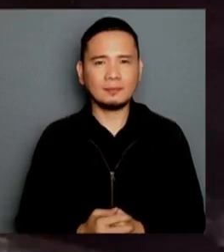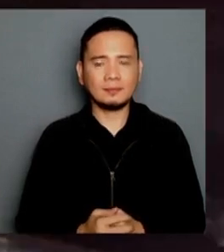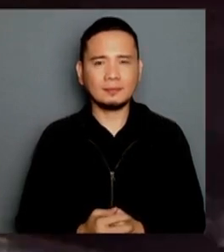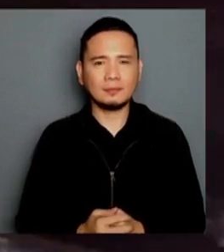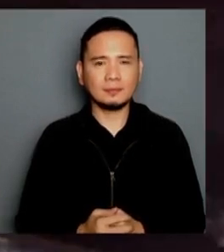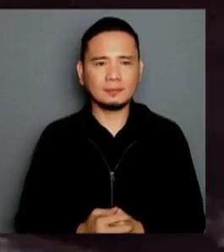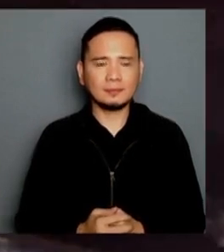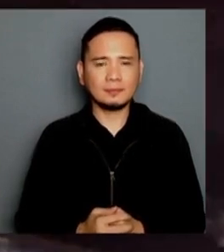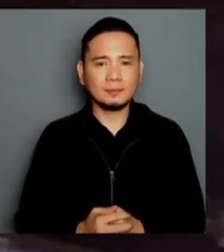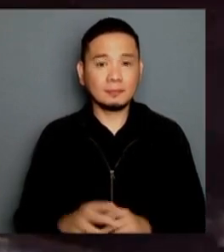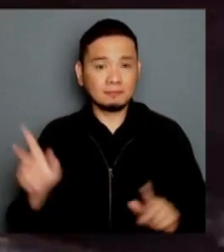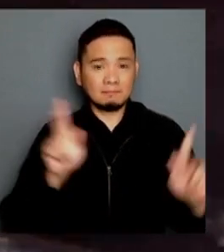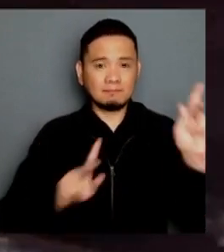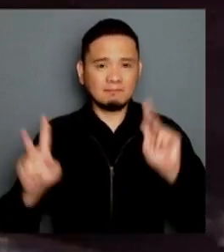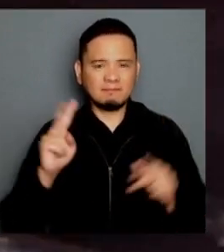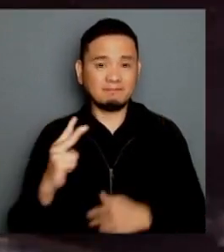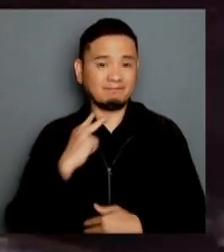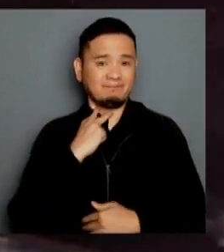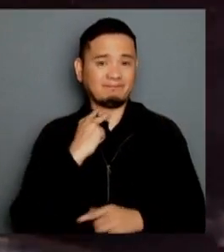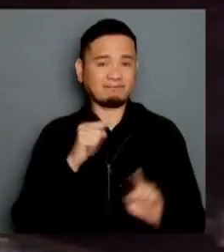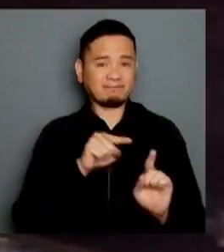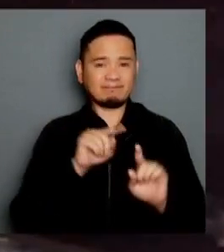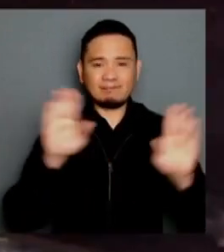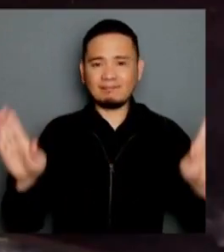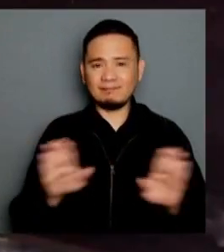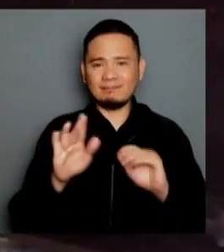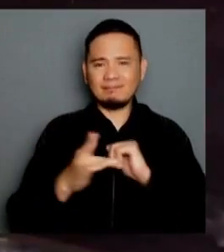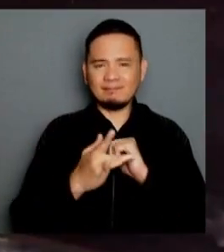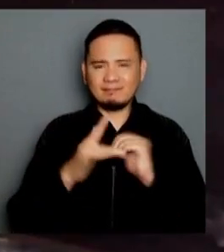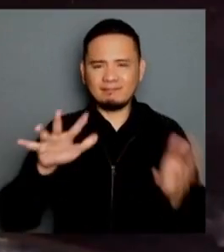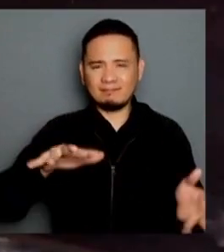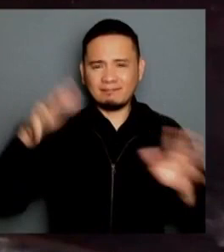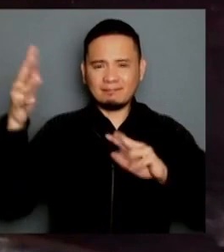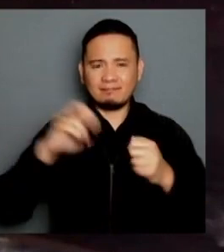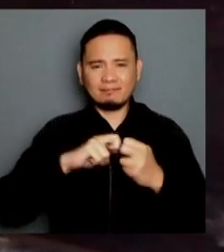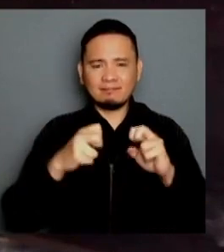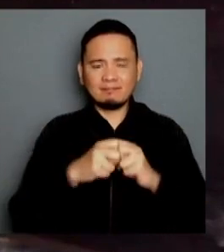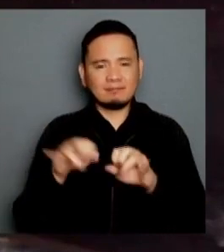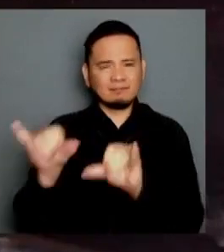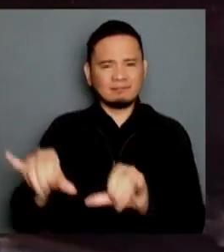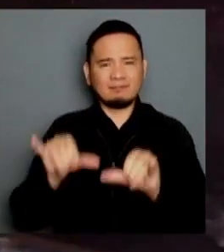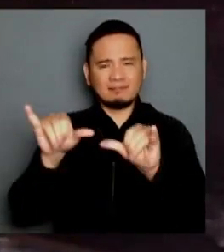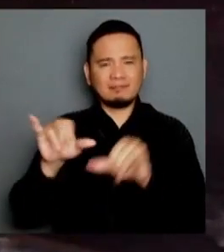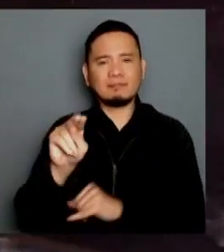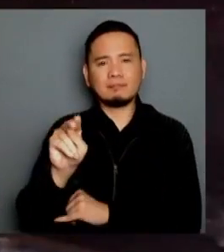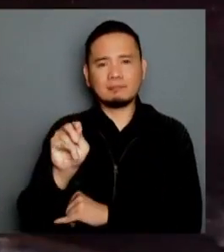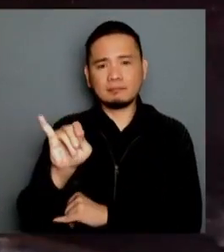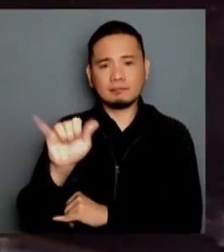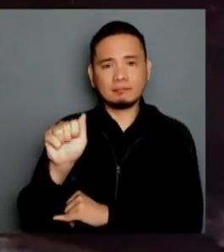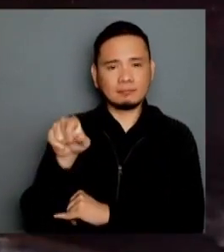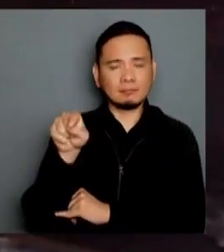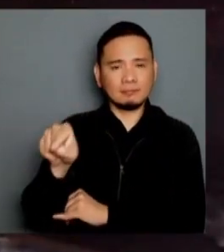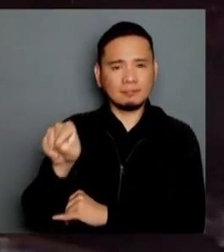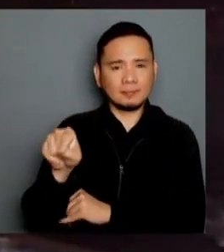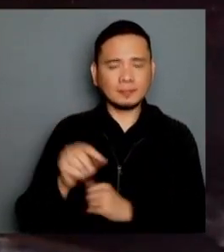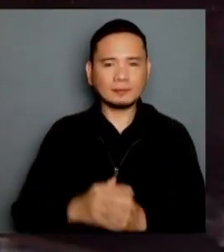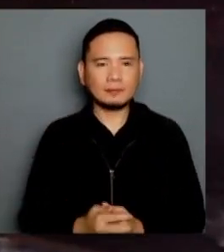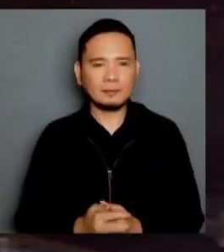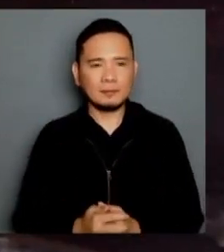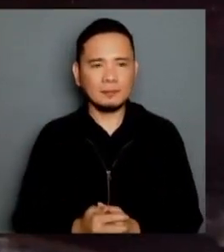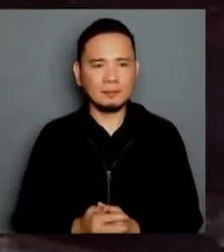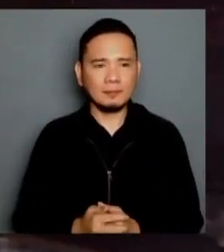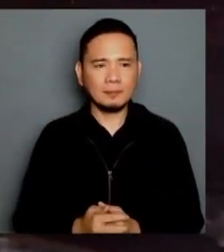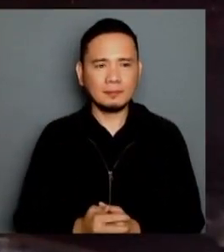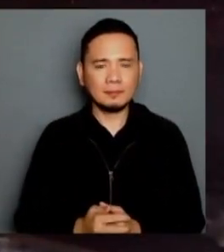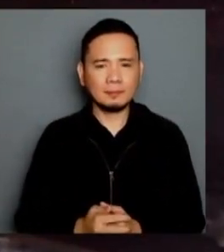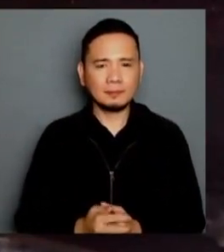Well, some passengers affected by Sunday's technical glitch remain stranded at the Ninoy Aquino International Airport. Izzy Lee filed